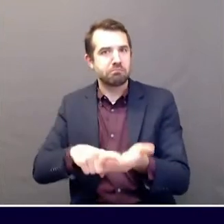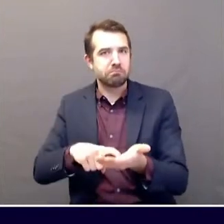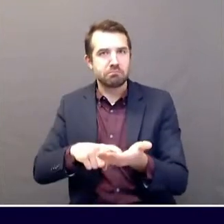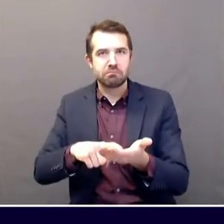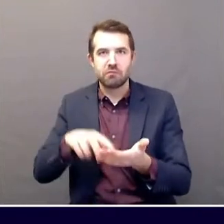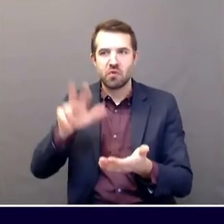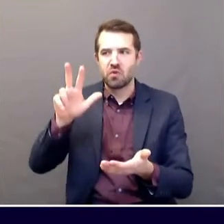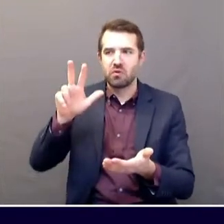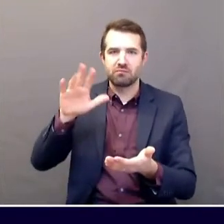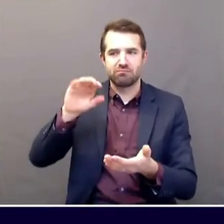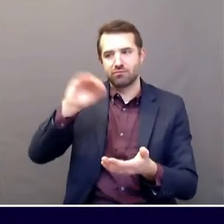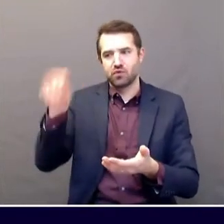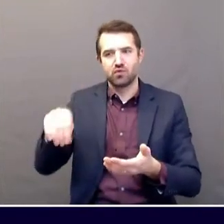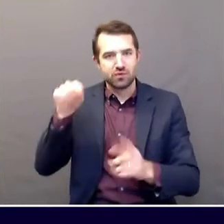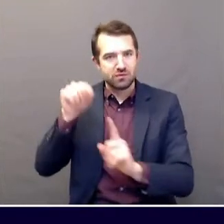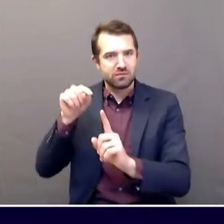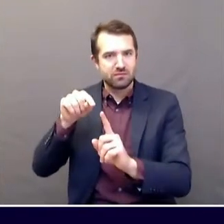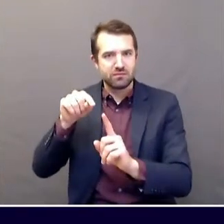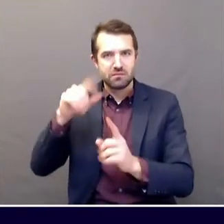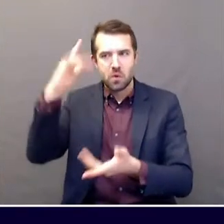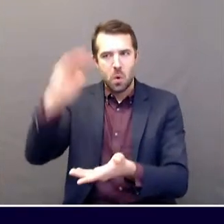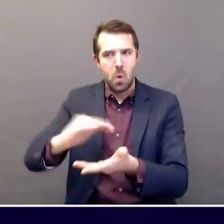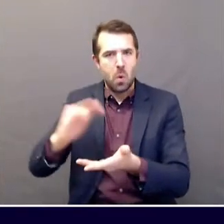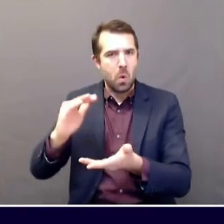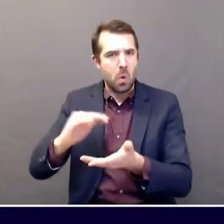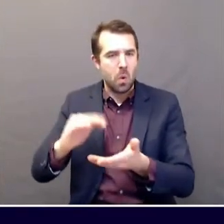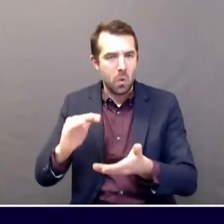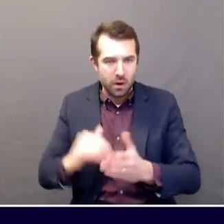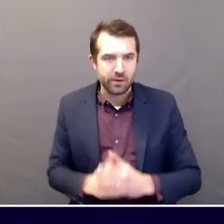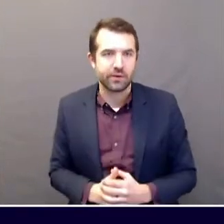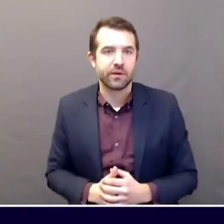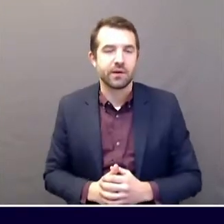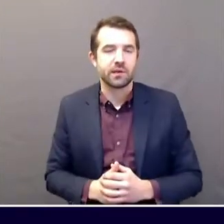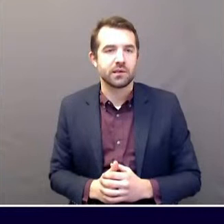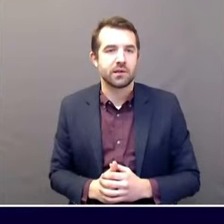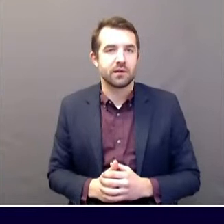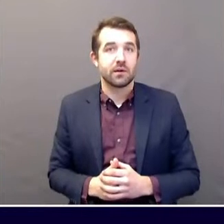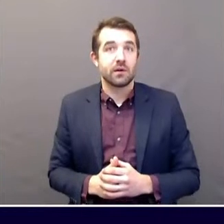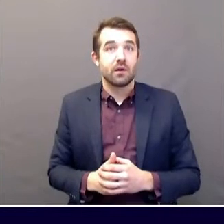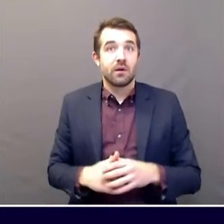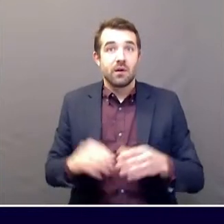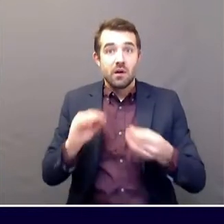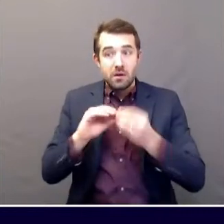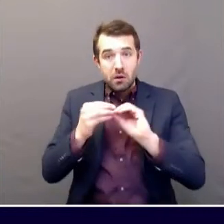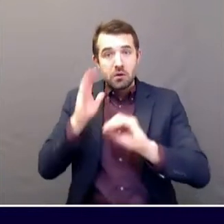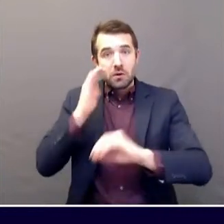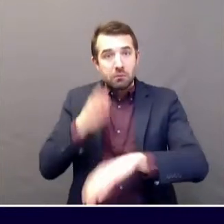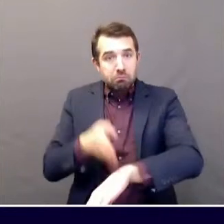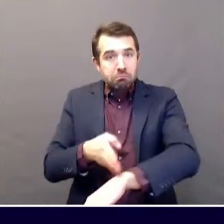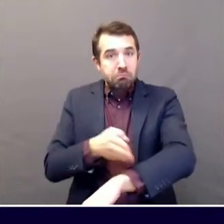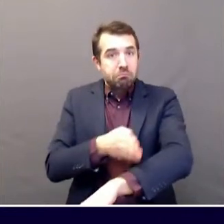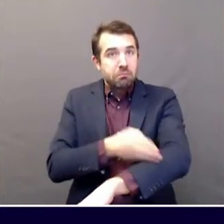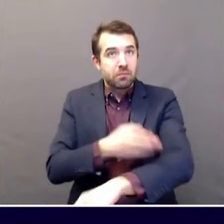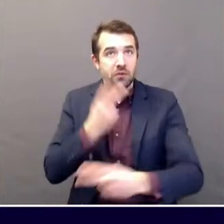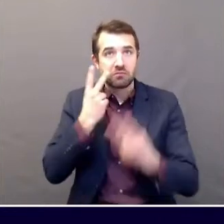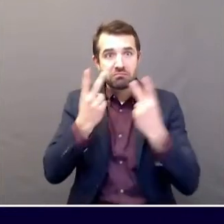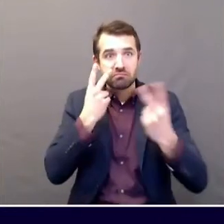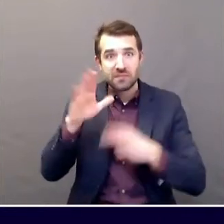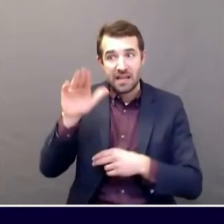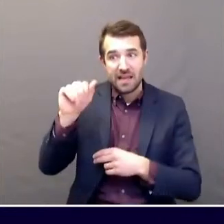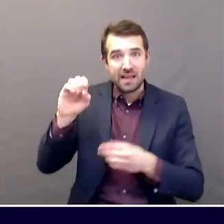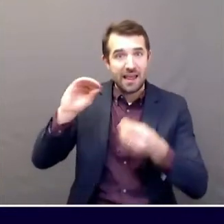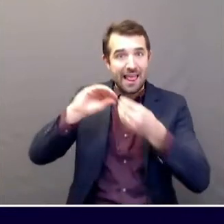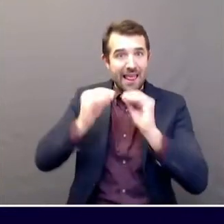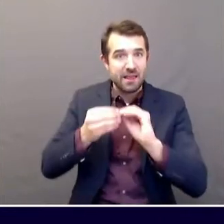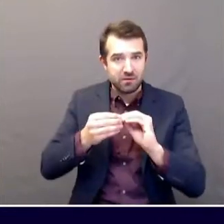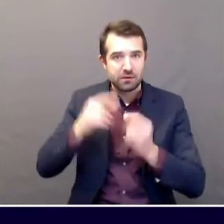So with the holiday season behind us, and in light of these better figures, these better numbers, We are now prepared to end the 9 p.m.